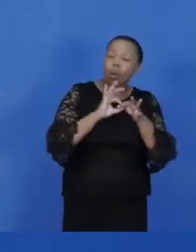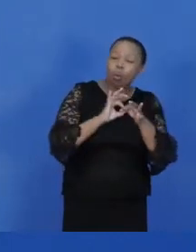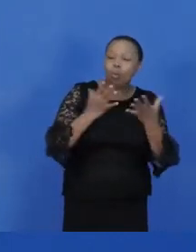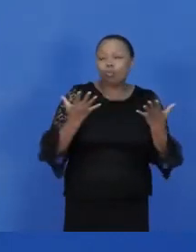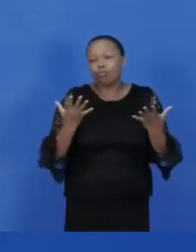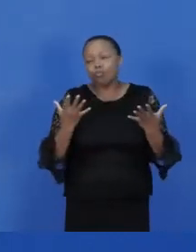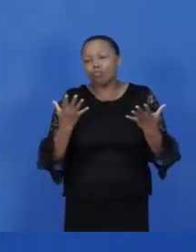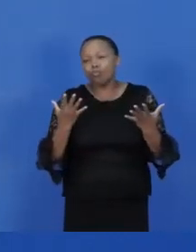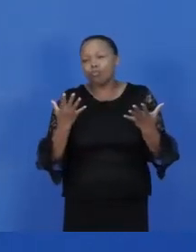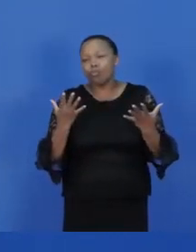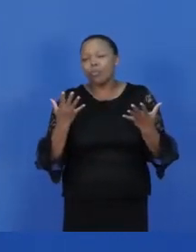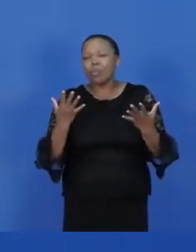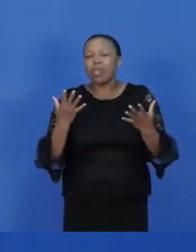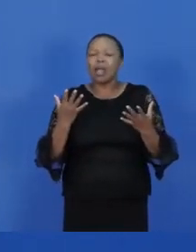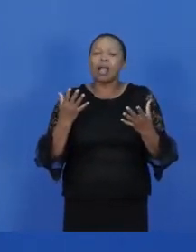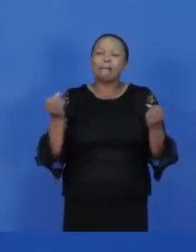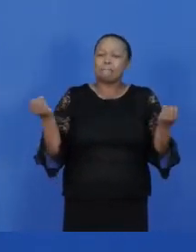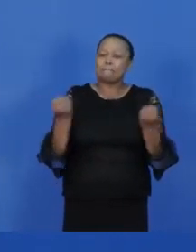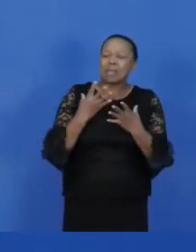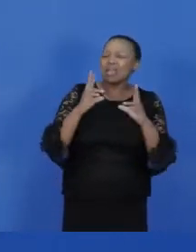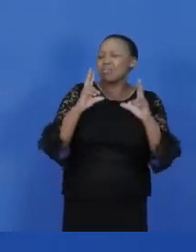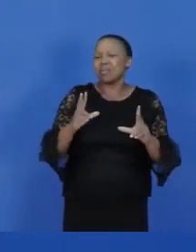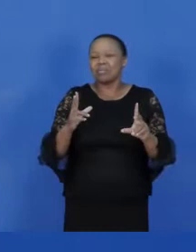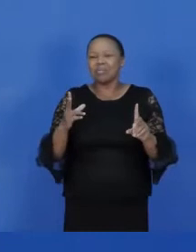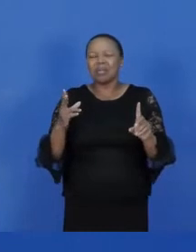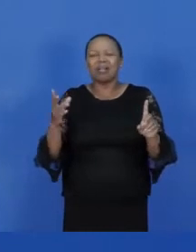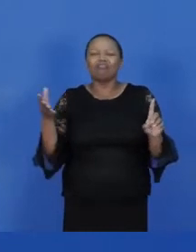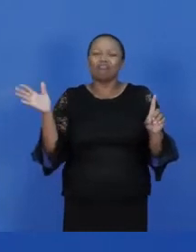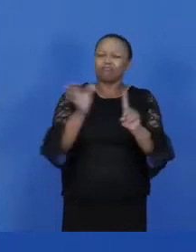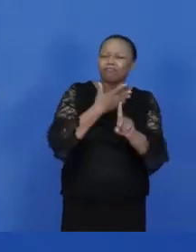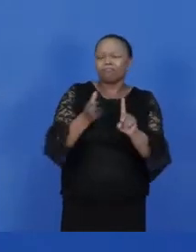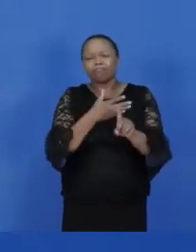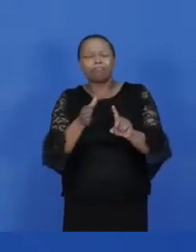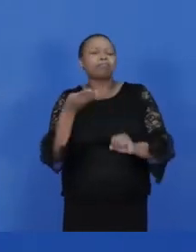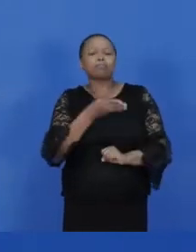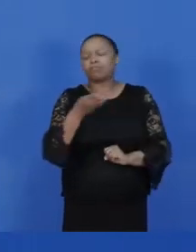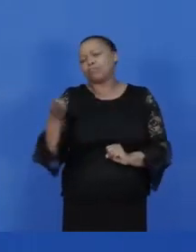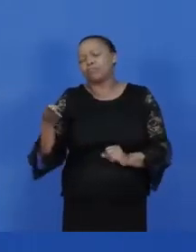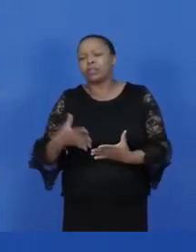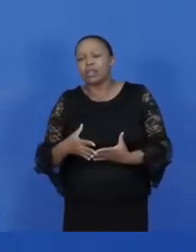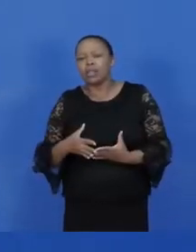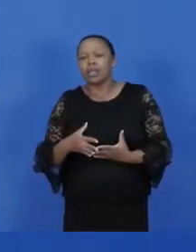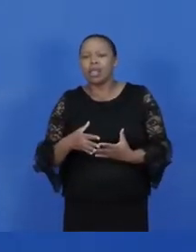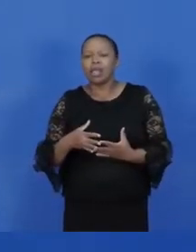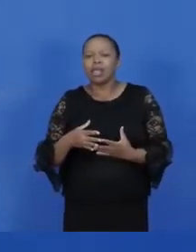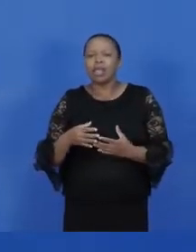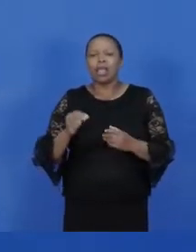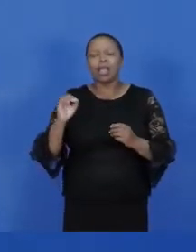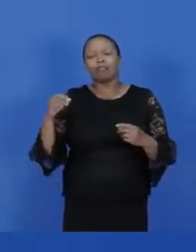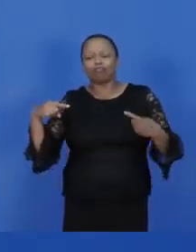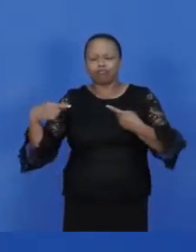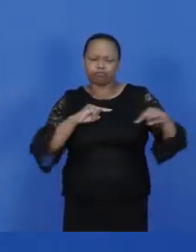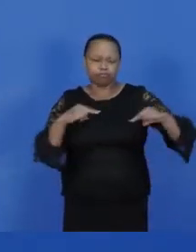the homes, even not, maybe not to a point of violence, but really, you know, to a point of not seeing eye